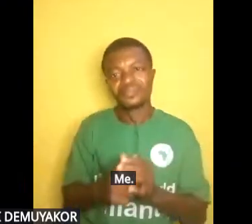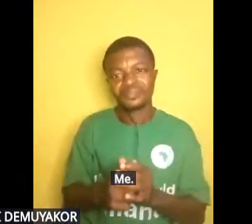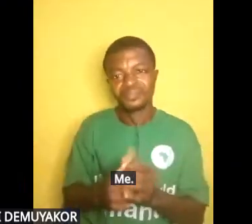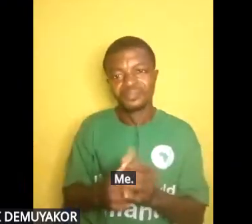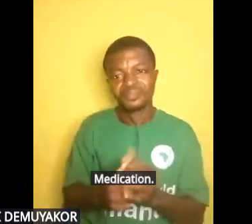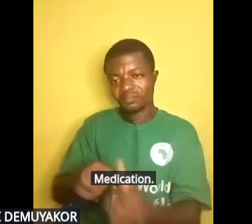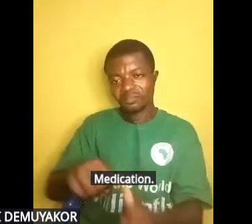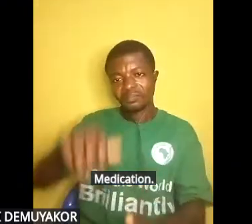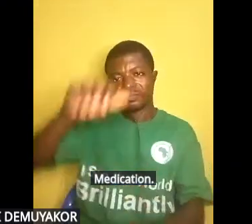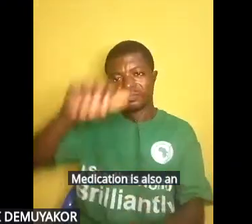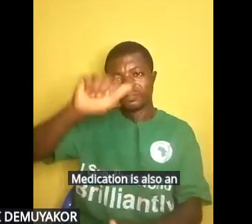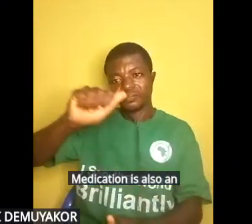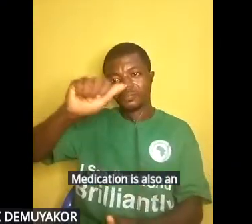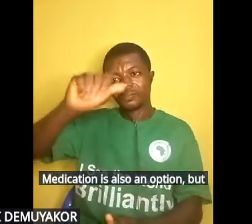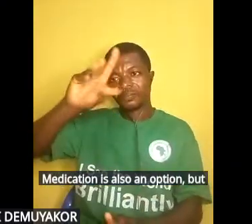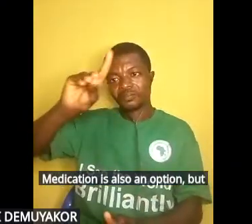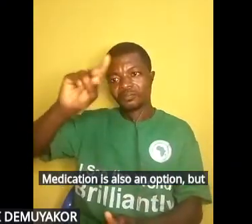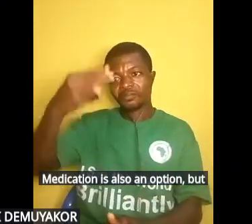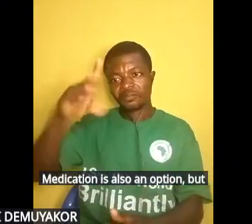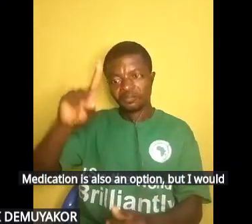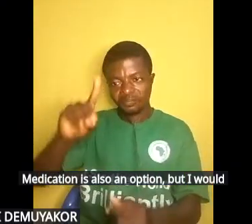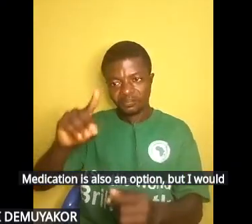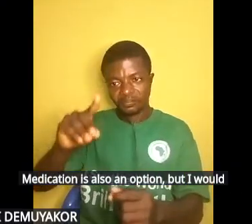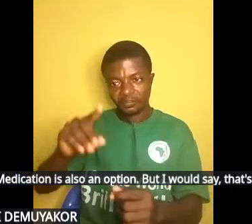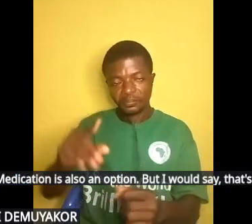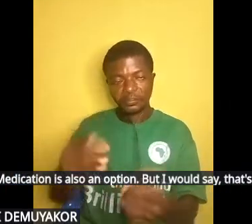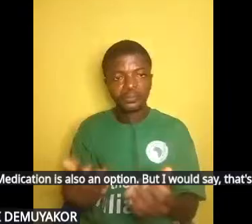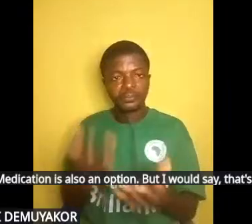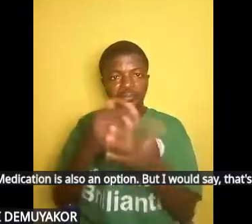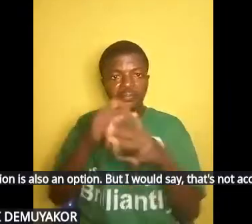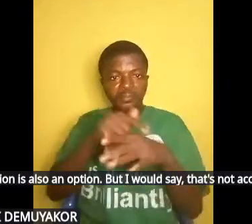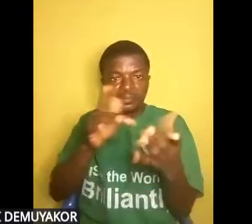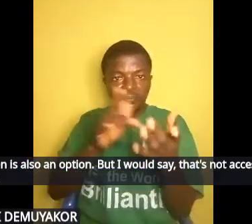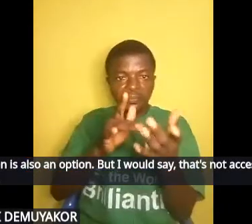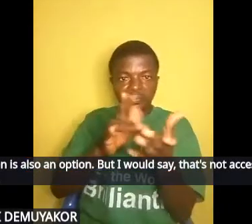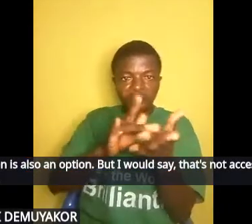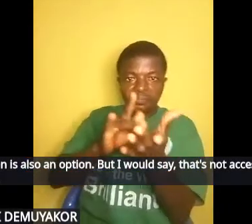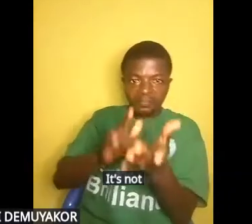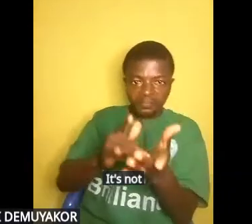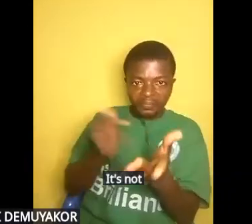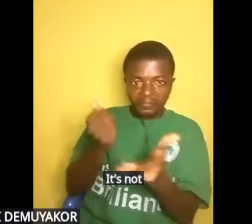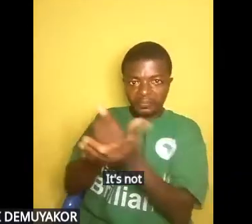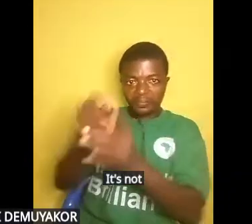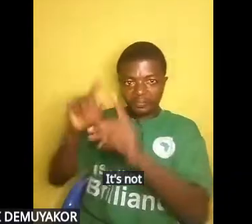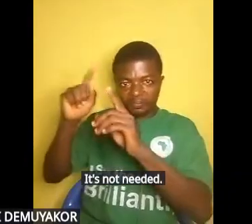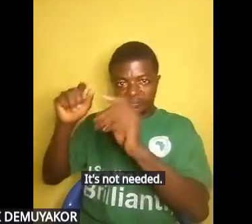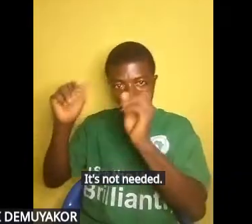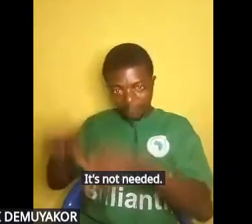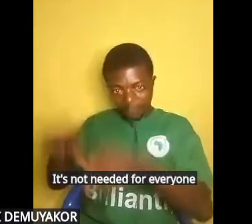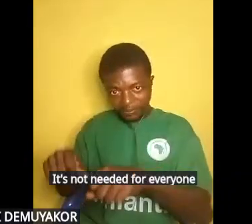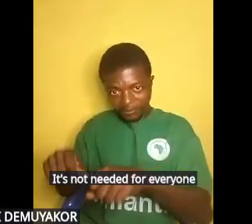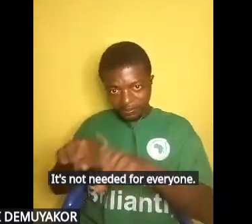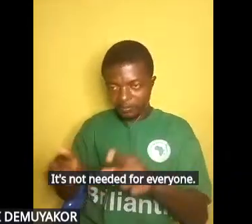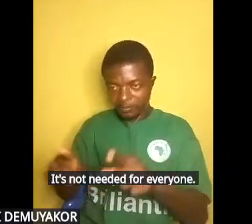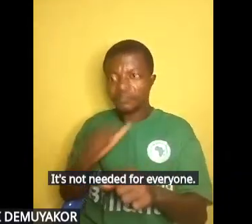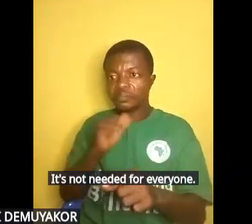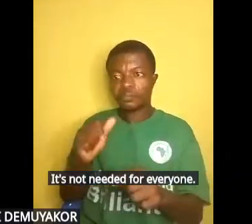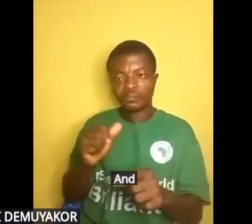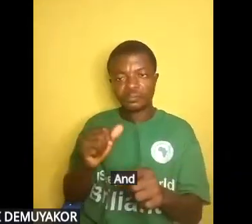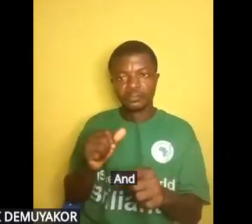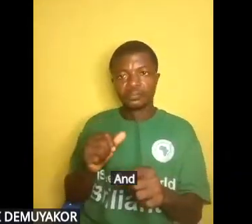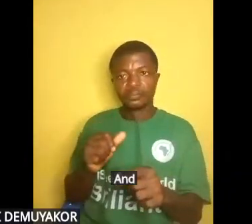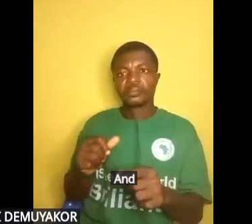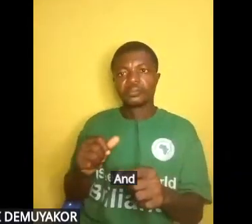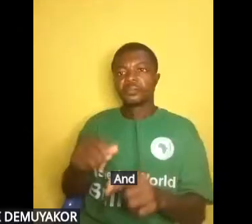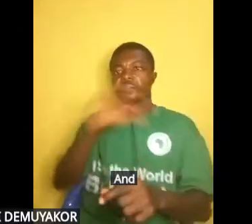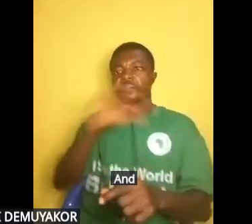is also an option, but I would say that's not accessible to everyone. It's not needed for everyone. And if